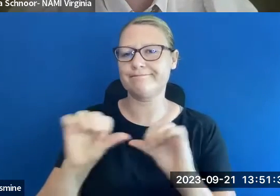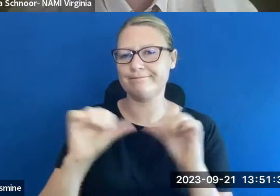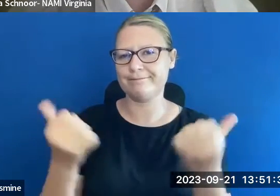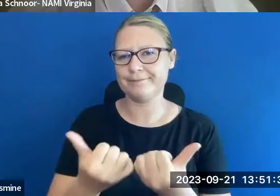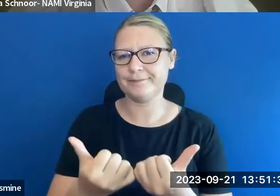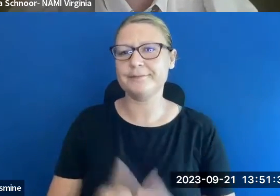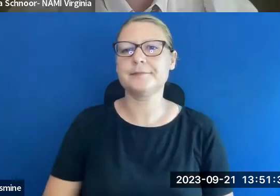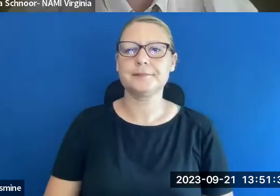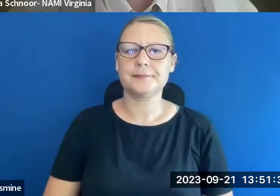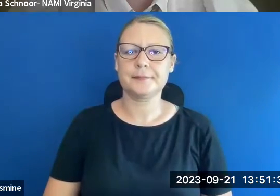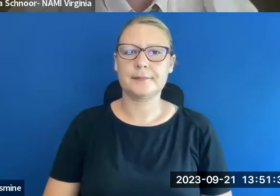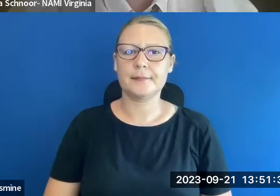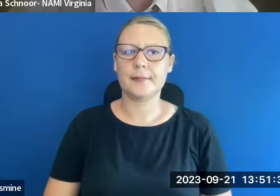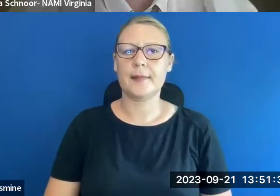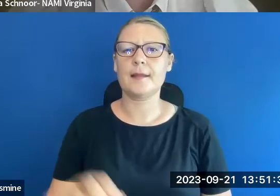I also